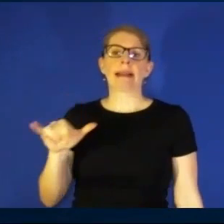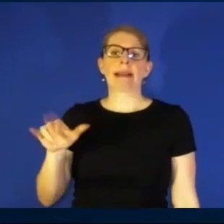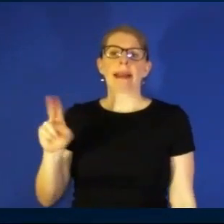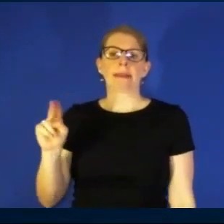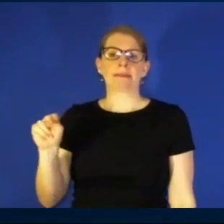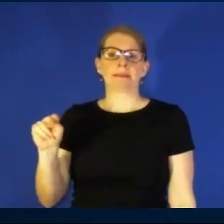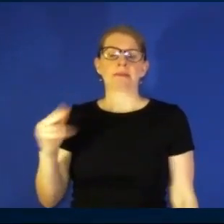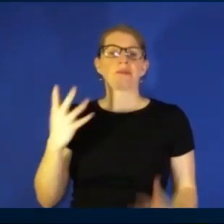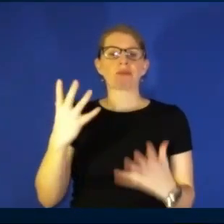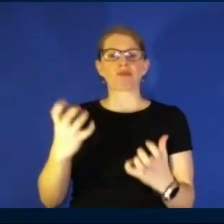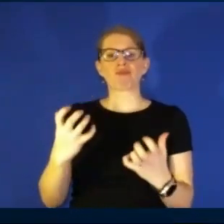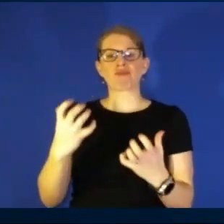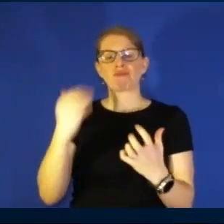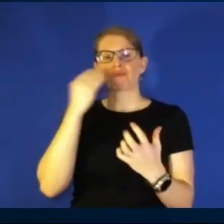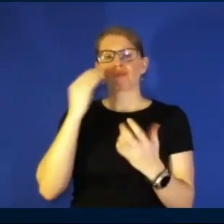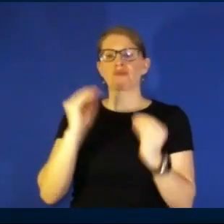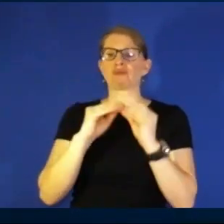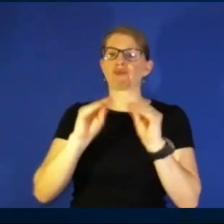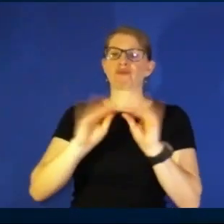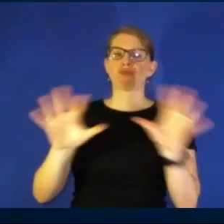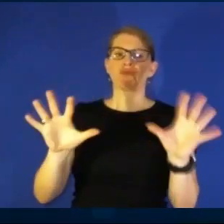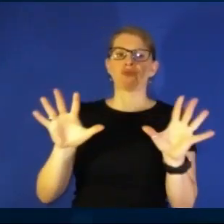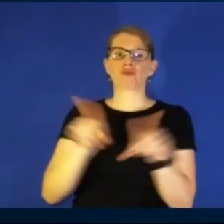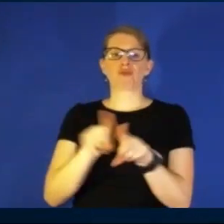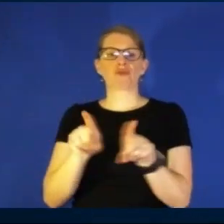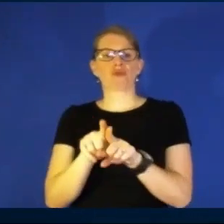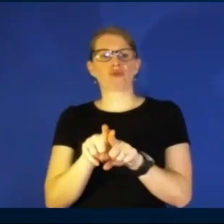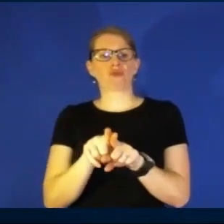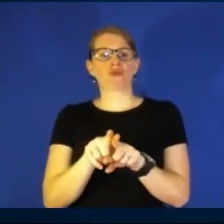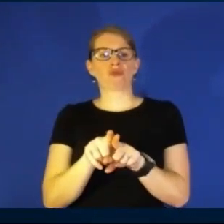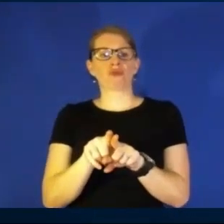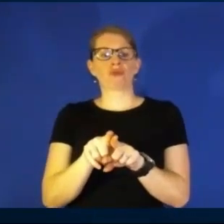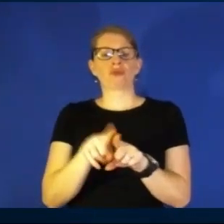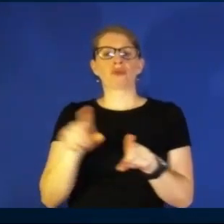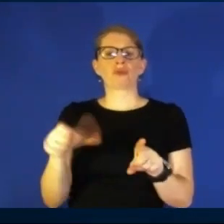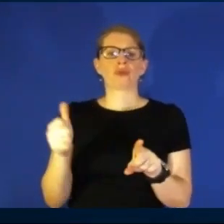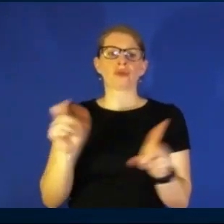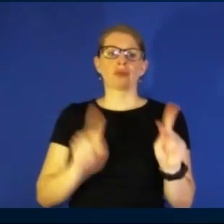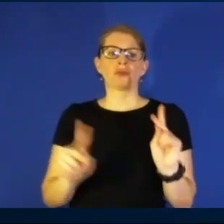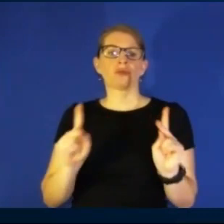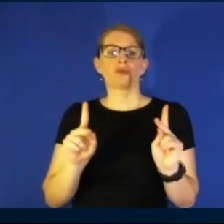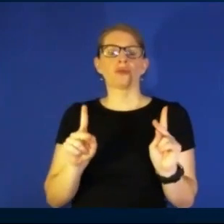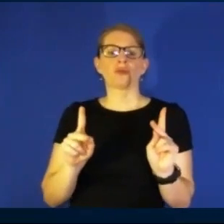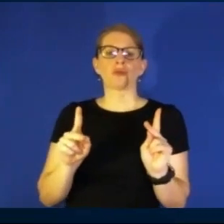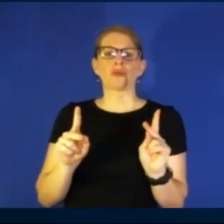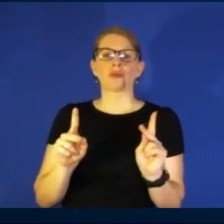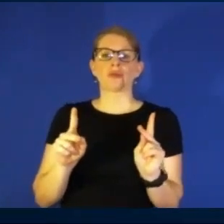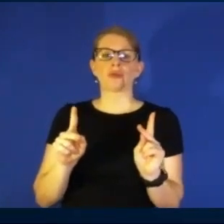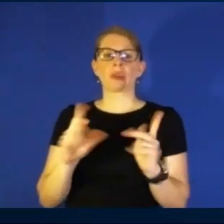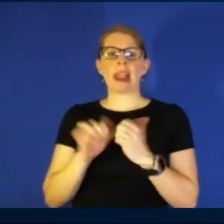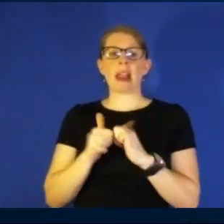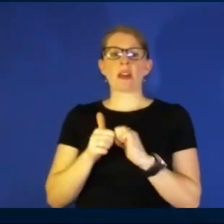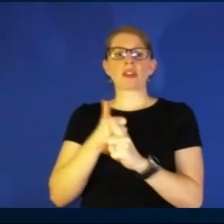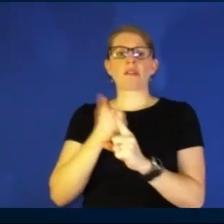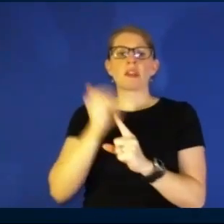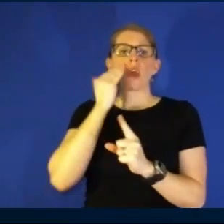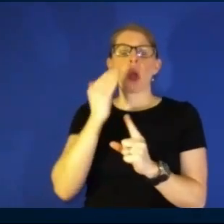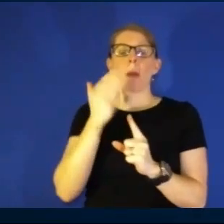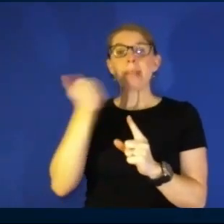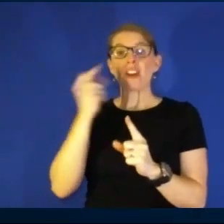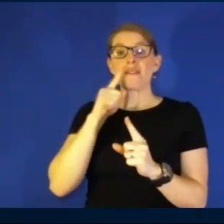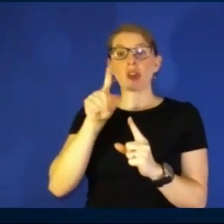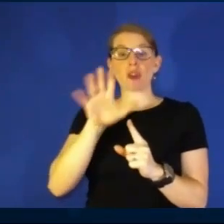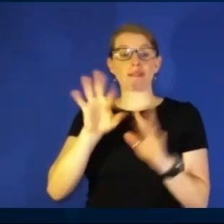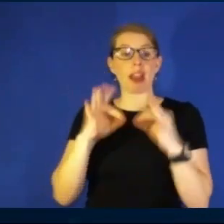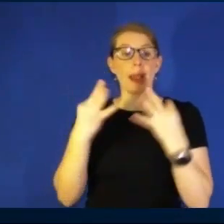a clarification. And then also there are other people who want to know, how do you know what's better for your family, palliative versus